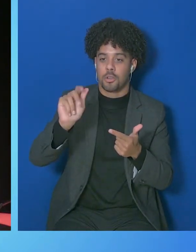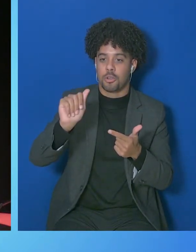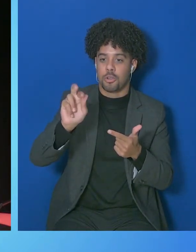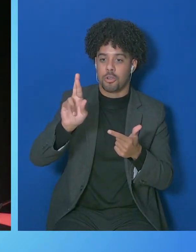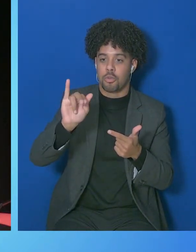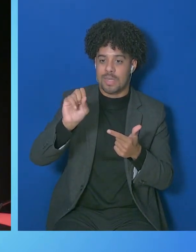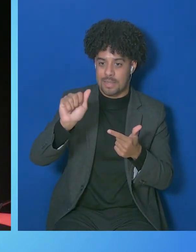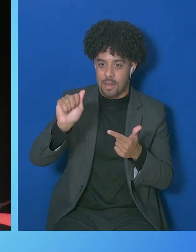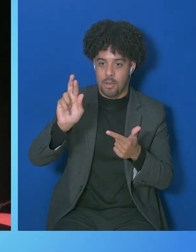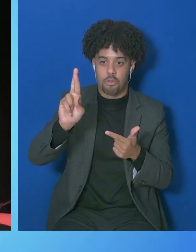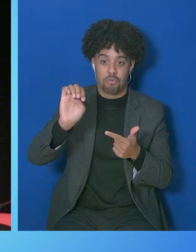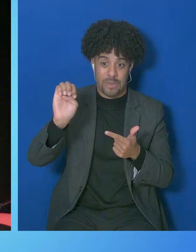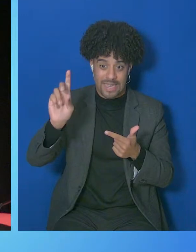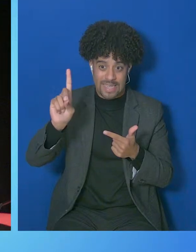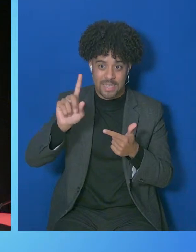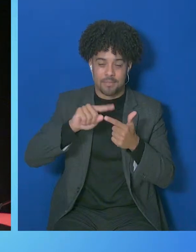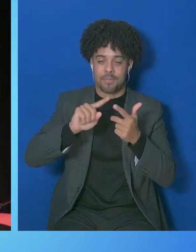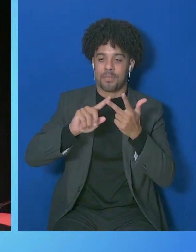them.